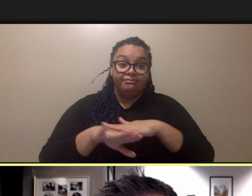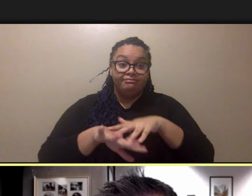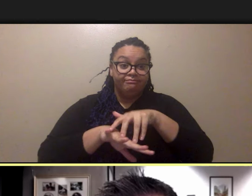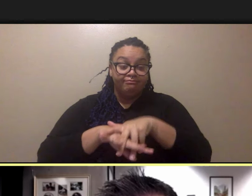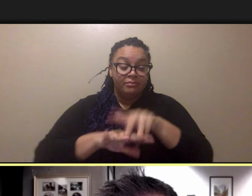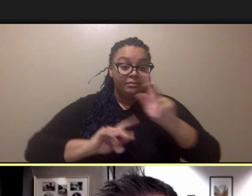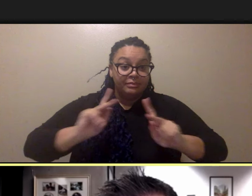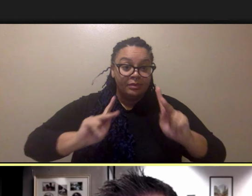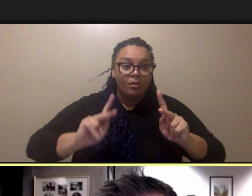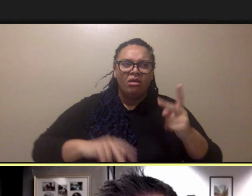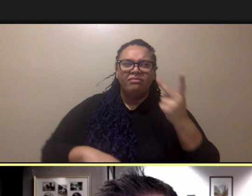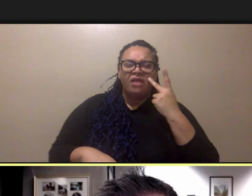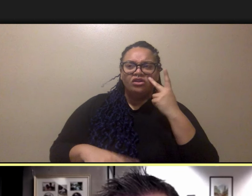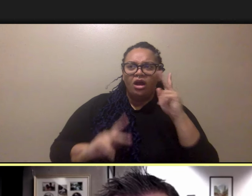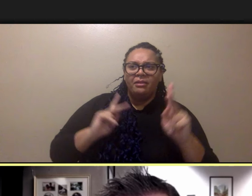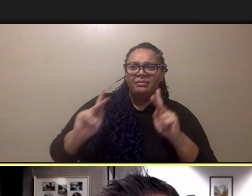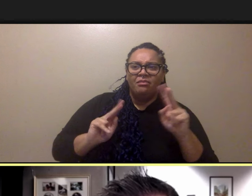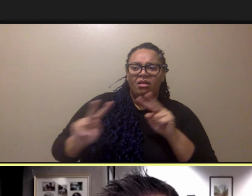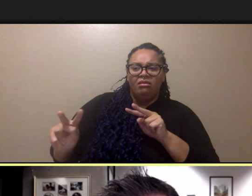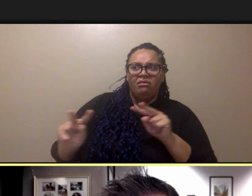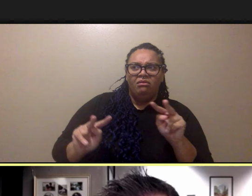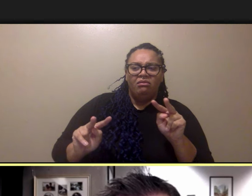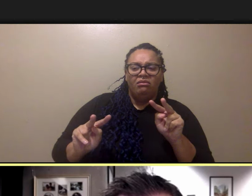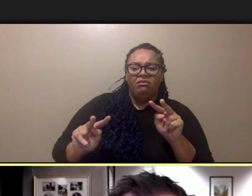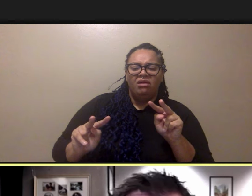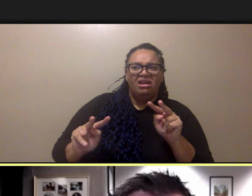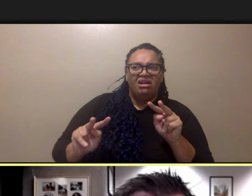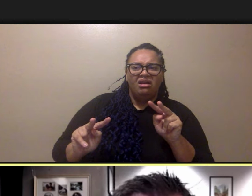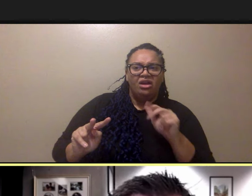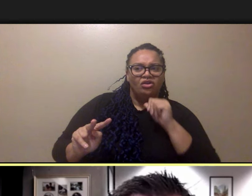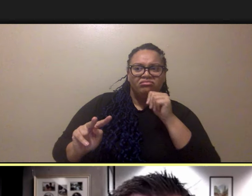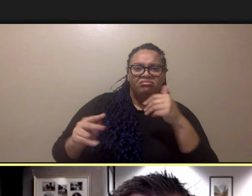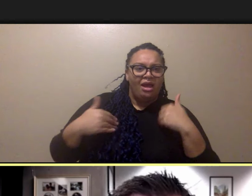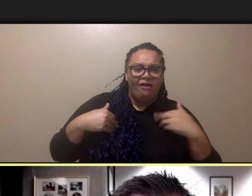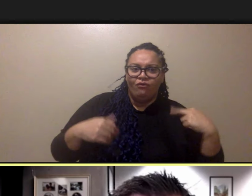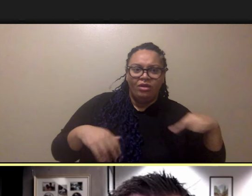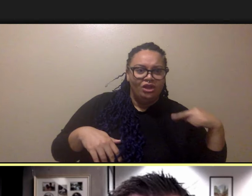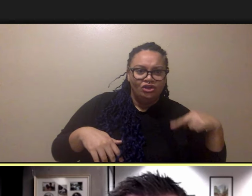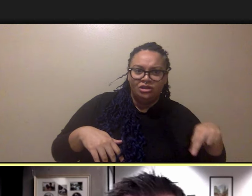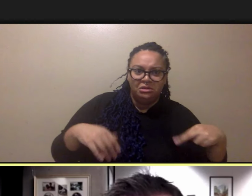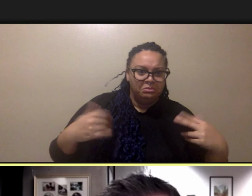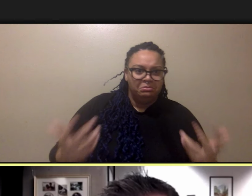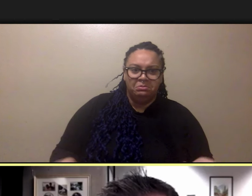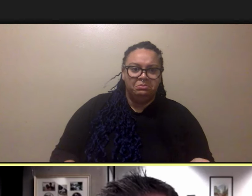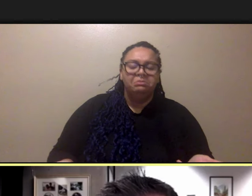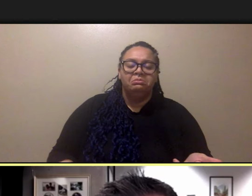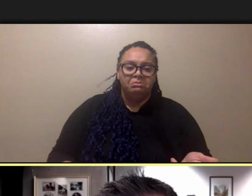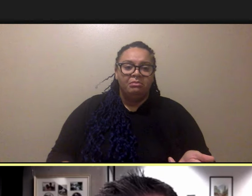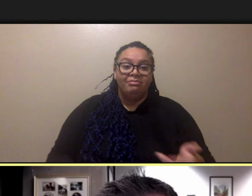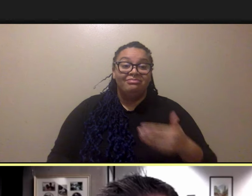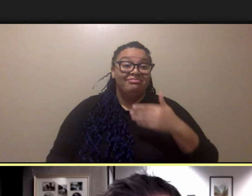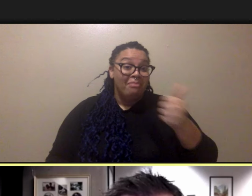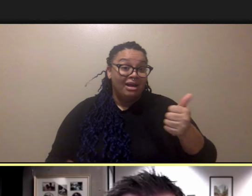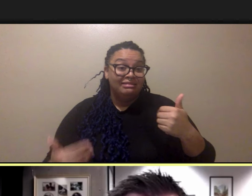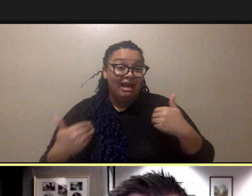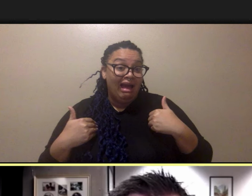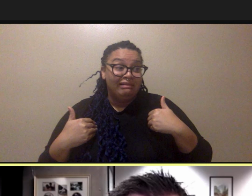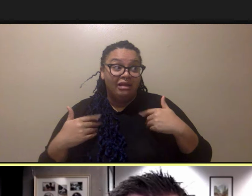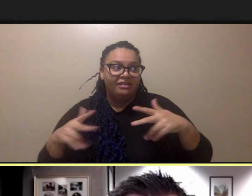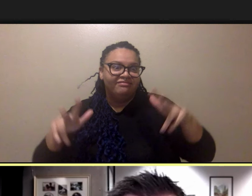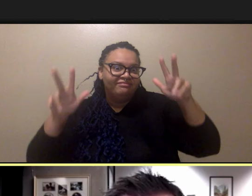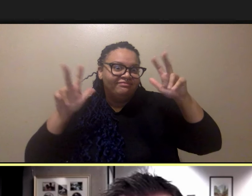were people who, to their eyes, did not have a religion, and at best had some kind of devil